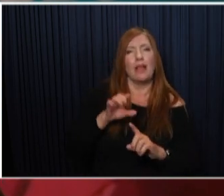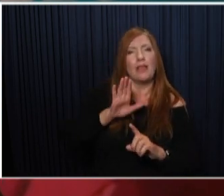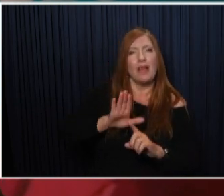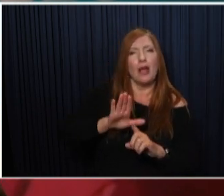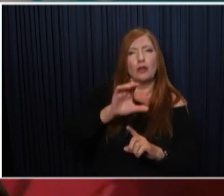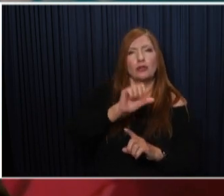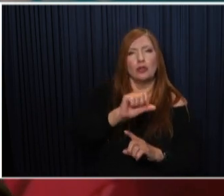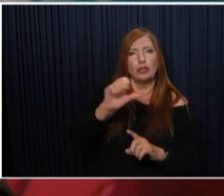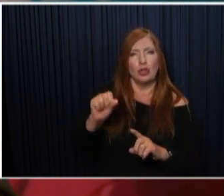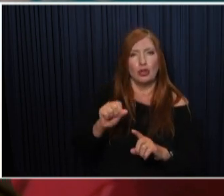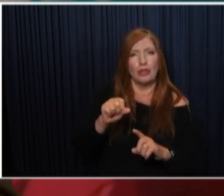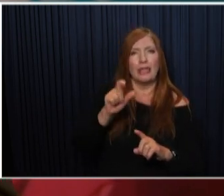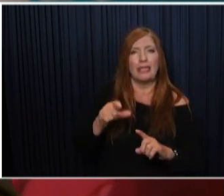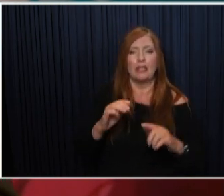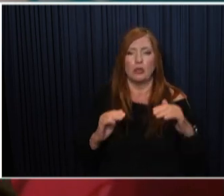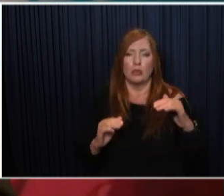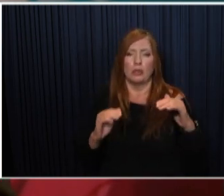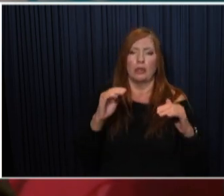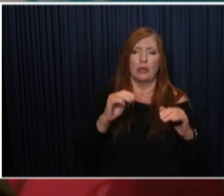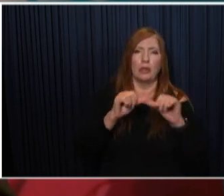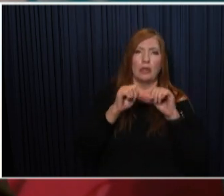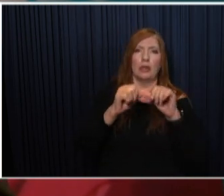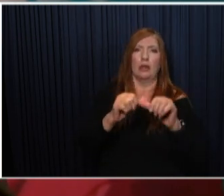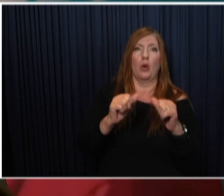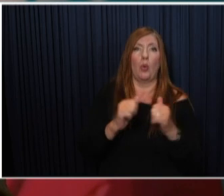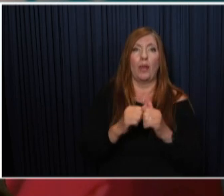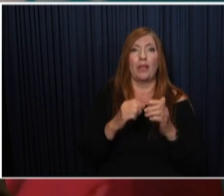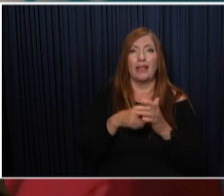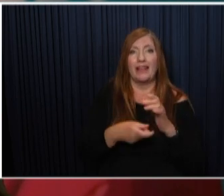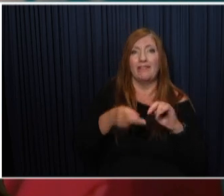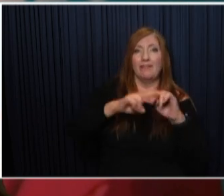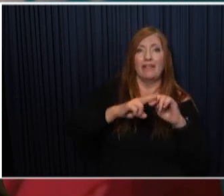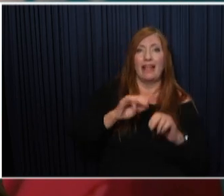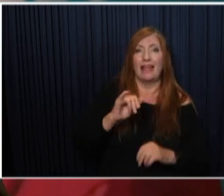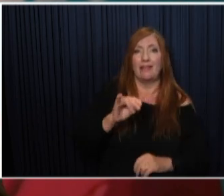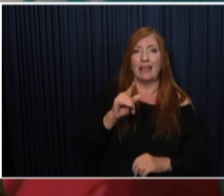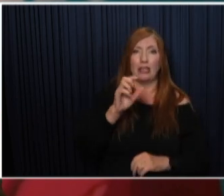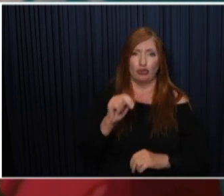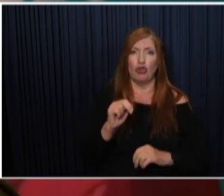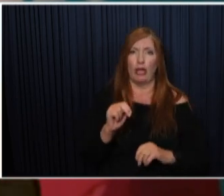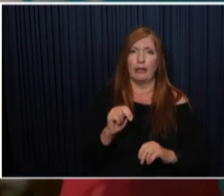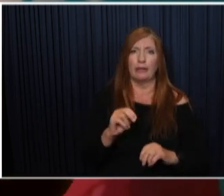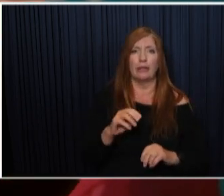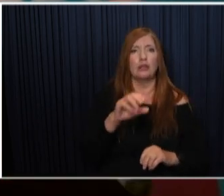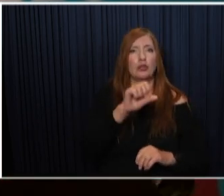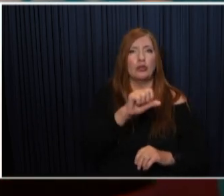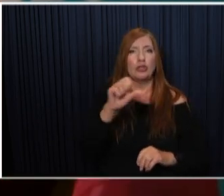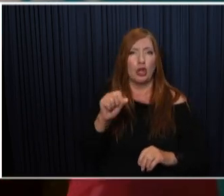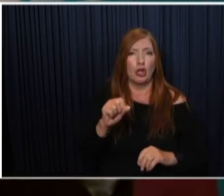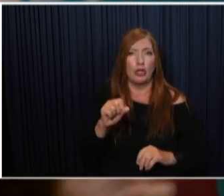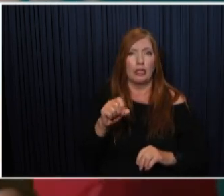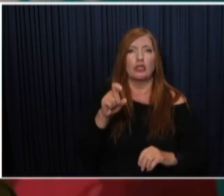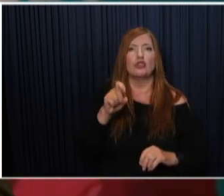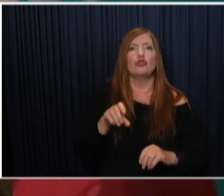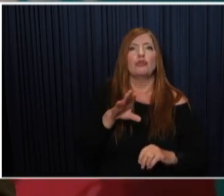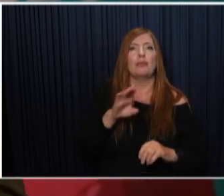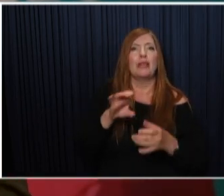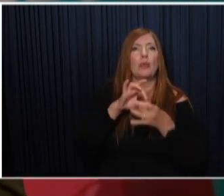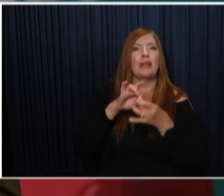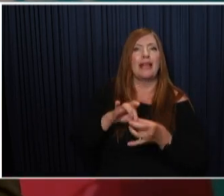needs to keep up with inflation minimally. So the Social Security should be related